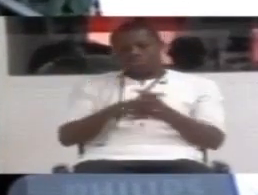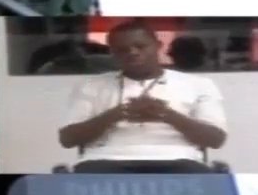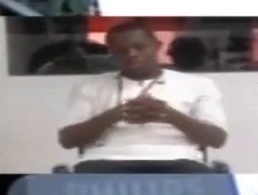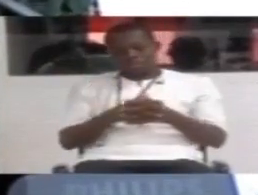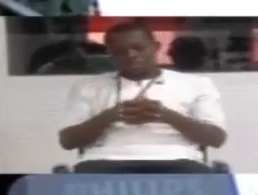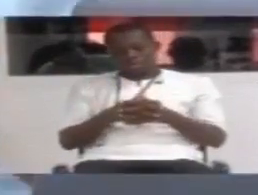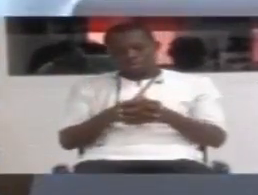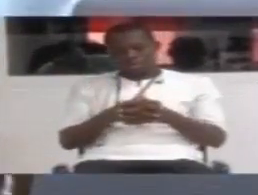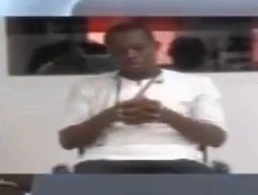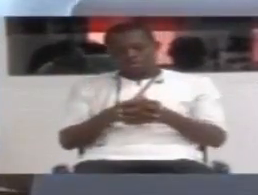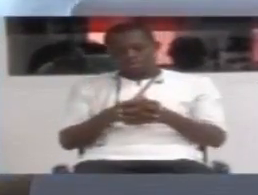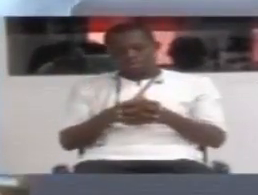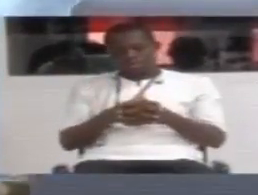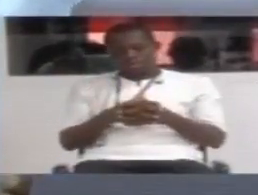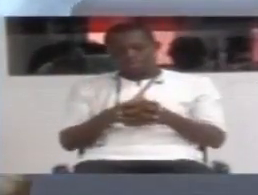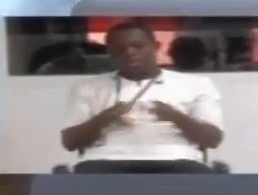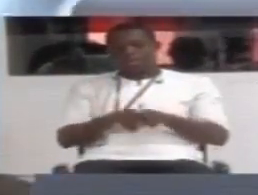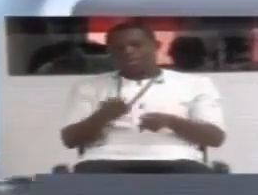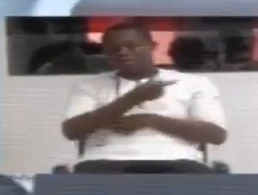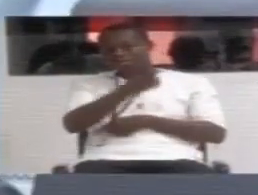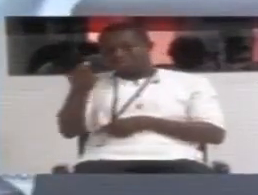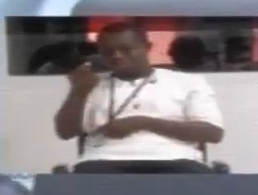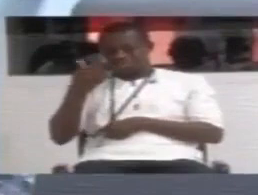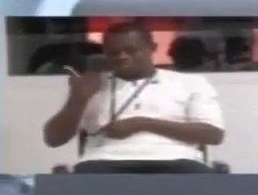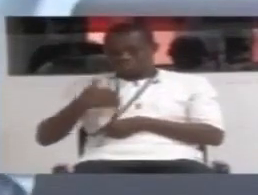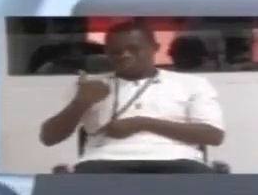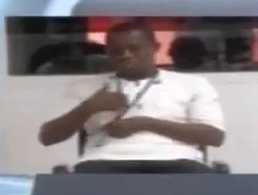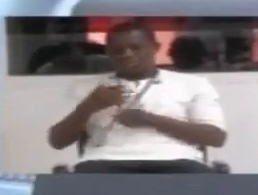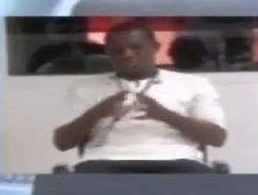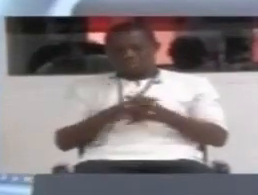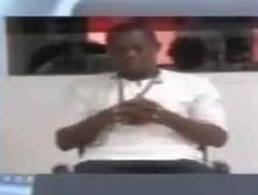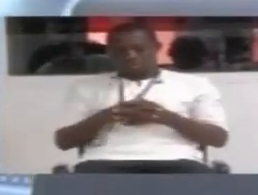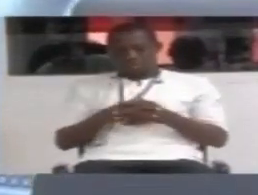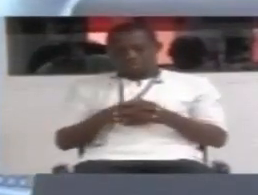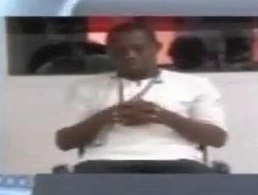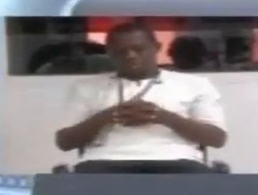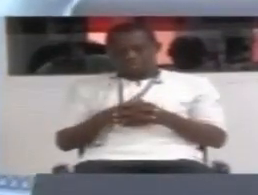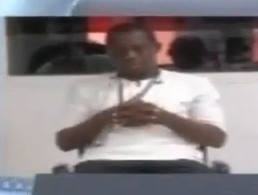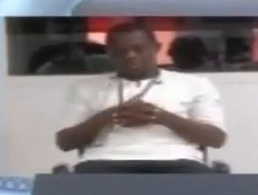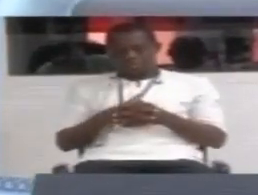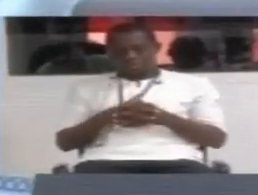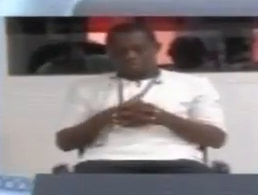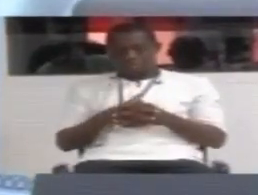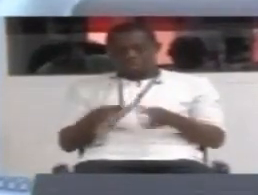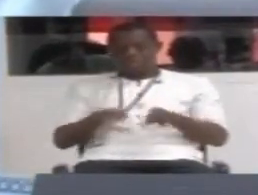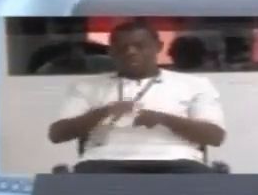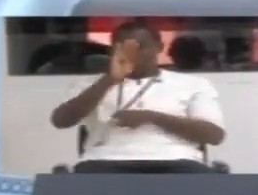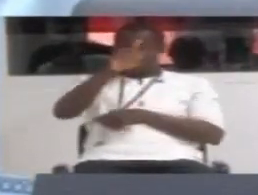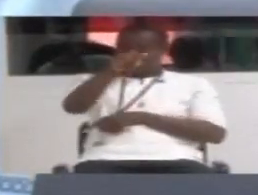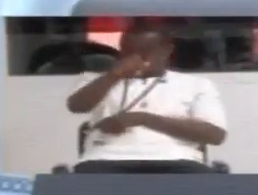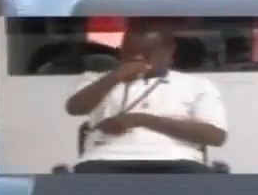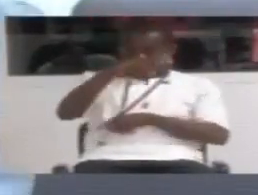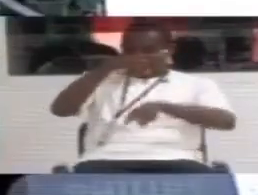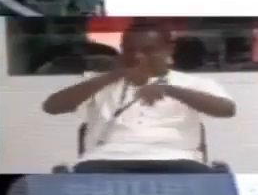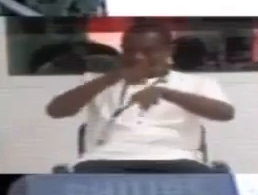So these people, Council Nena Nyi, they called you while you were at